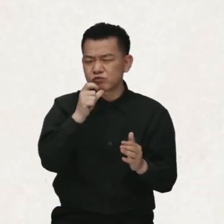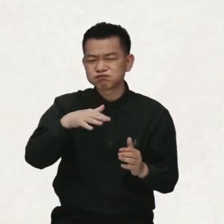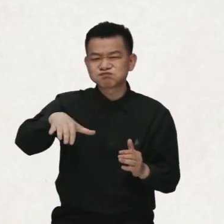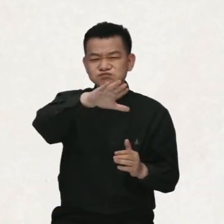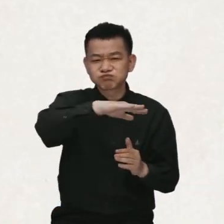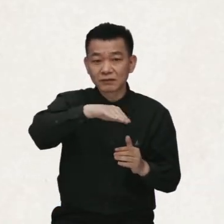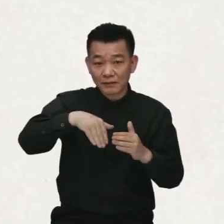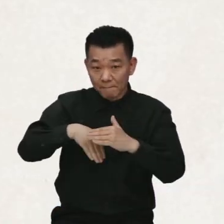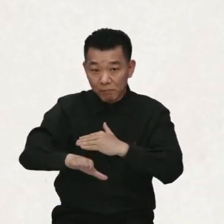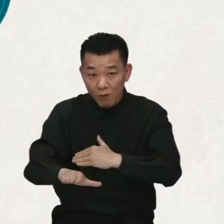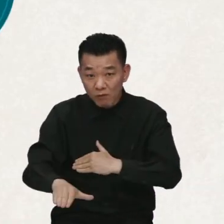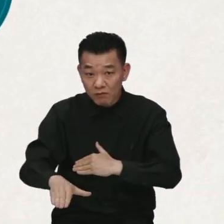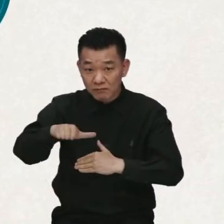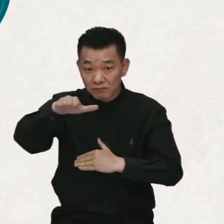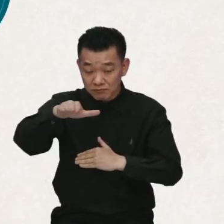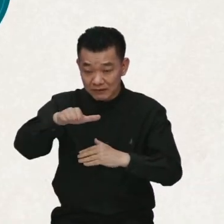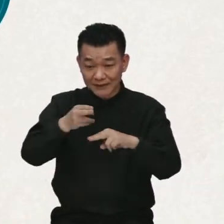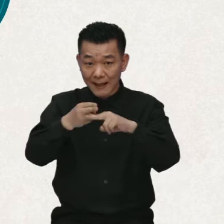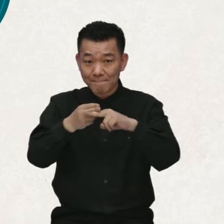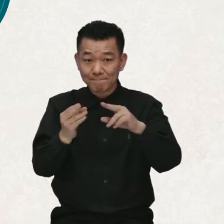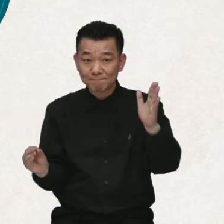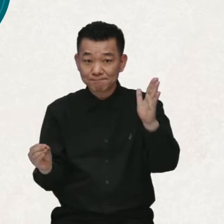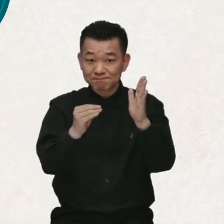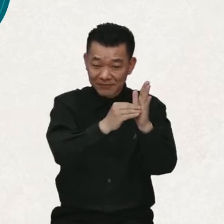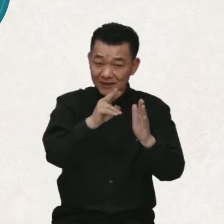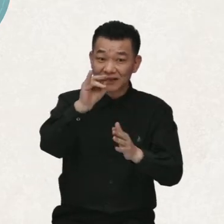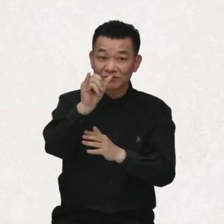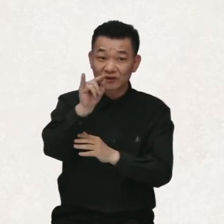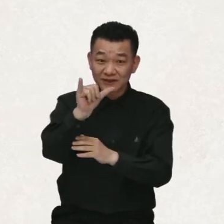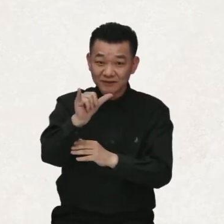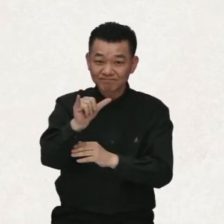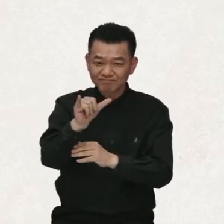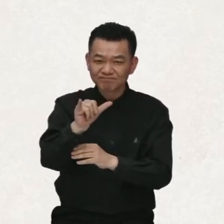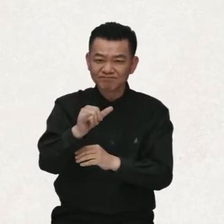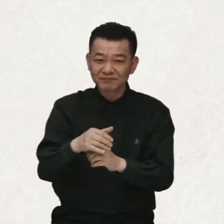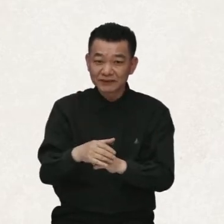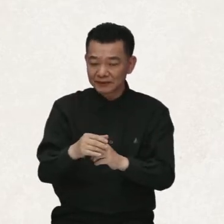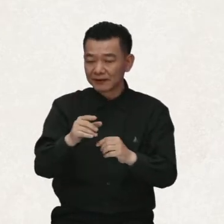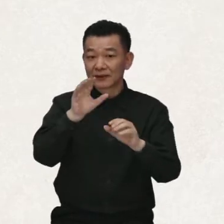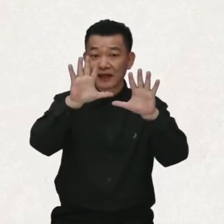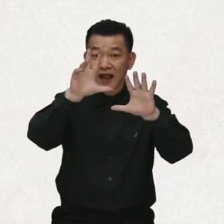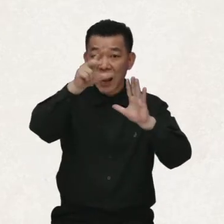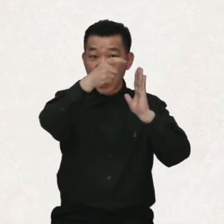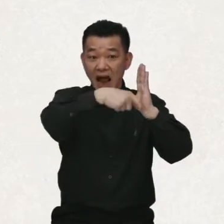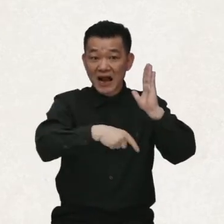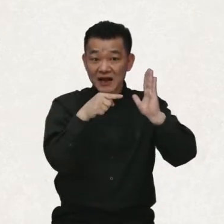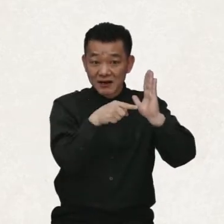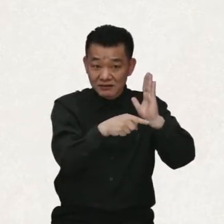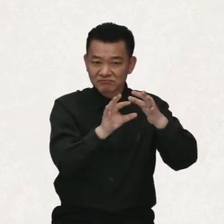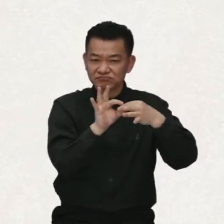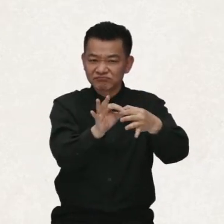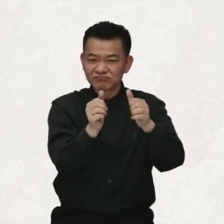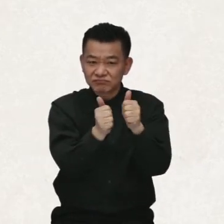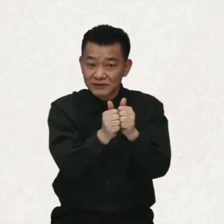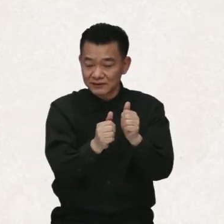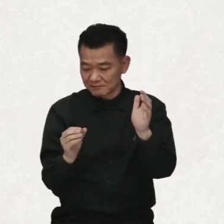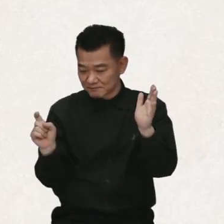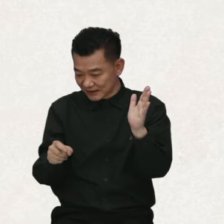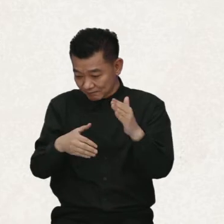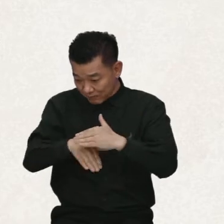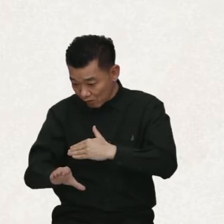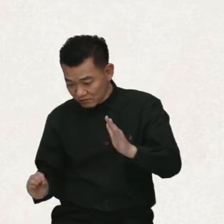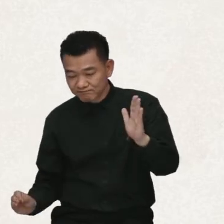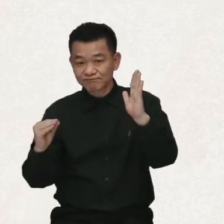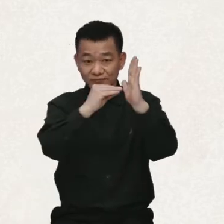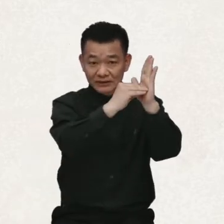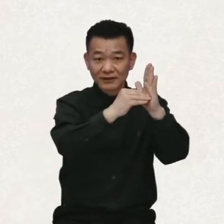Everyone is given a name and a nationality at birth. Related to this, Article 18 also states that children